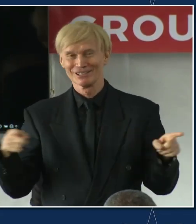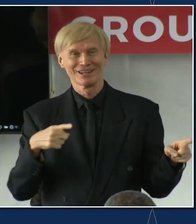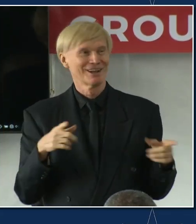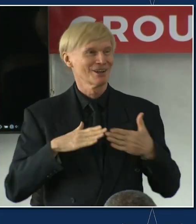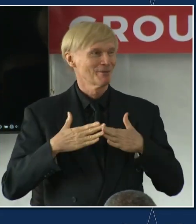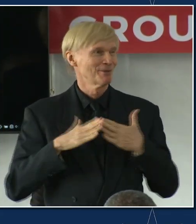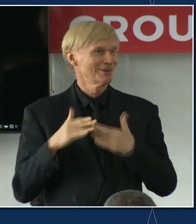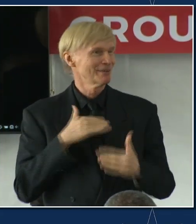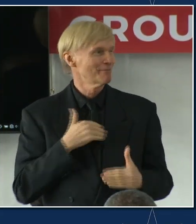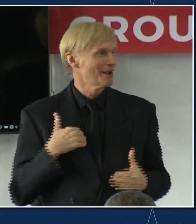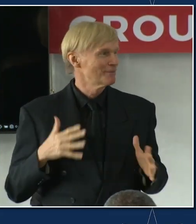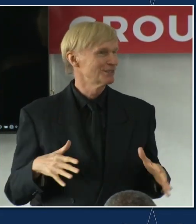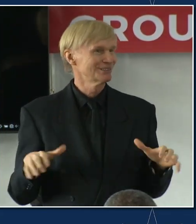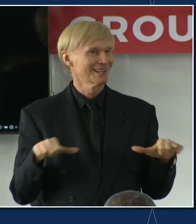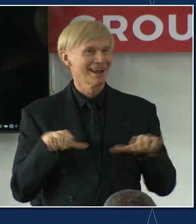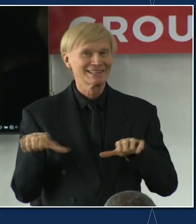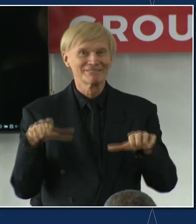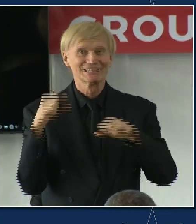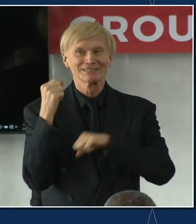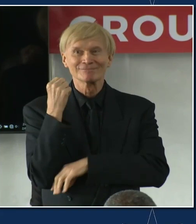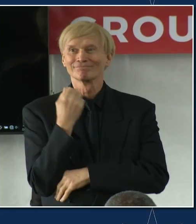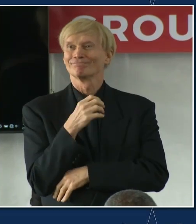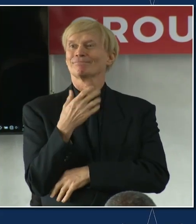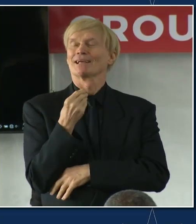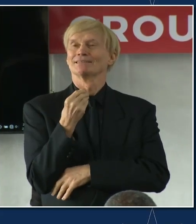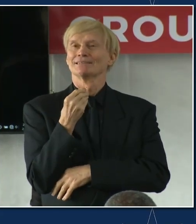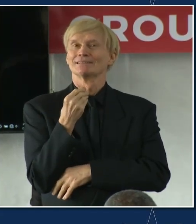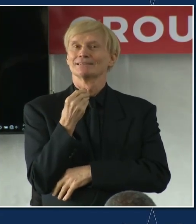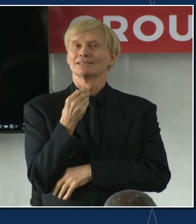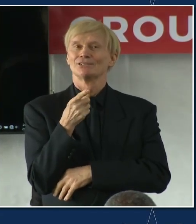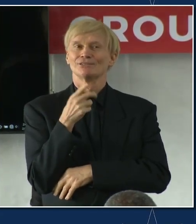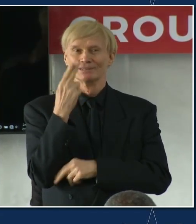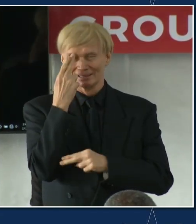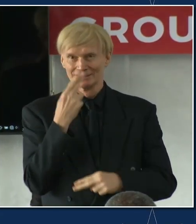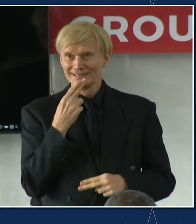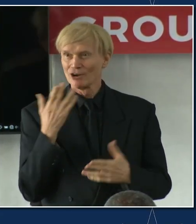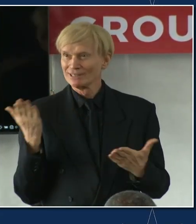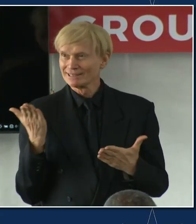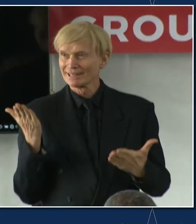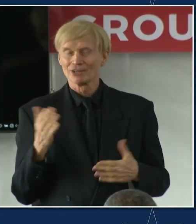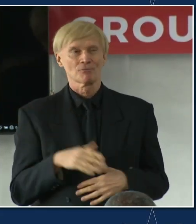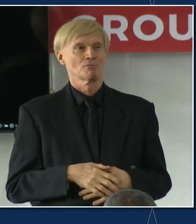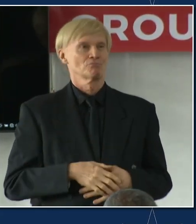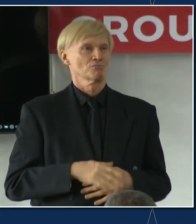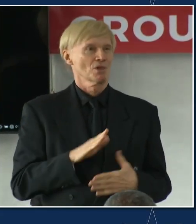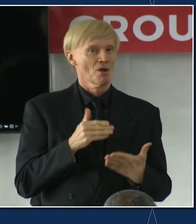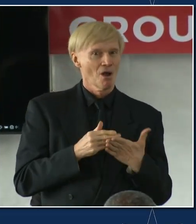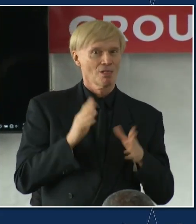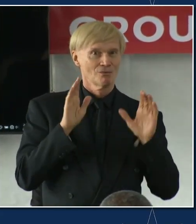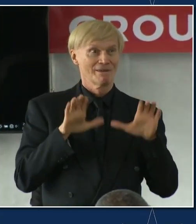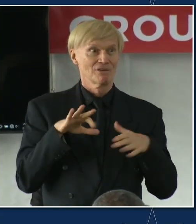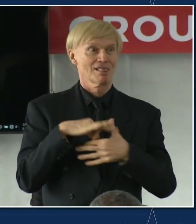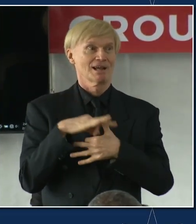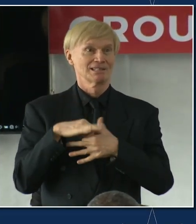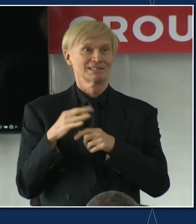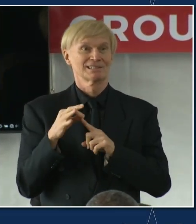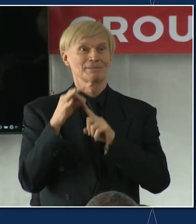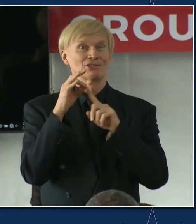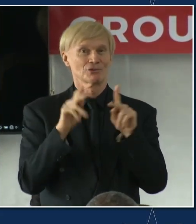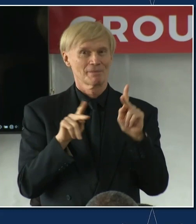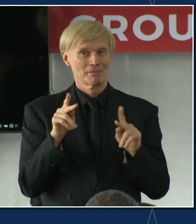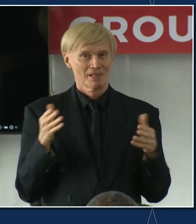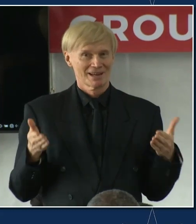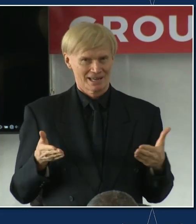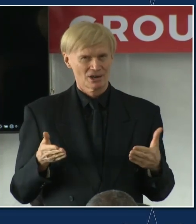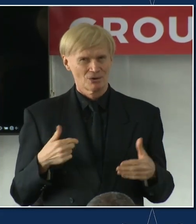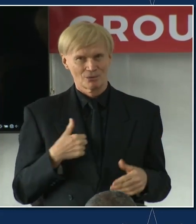community members, activists, and you dignitaries that are here, all you wonderful elected special people that are here.